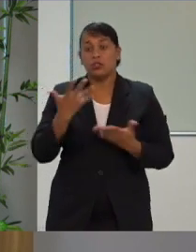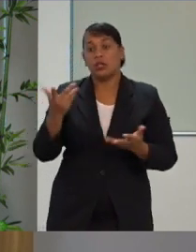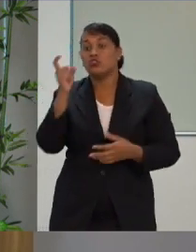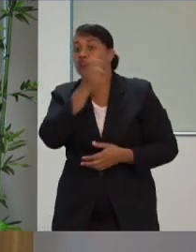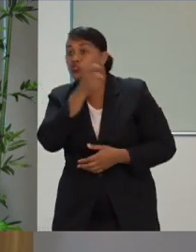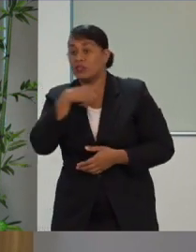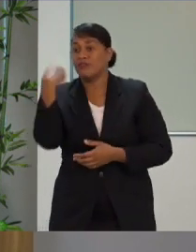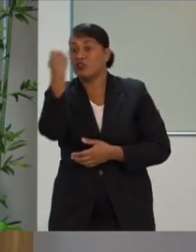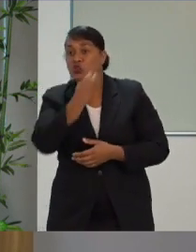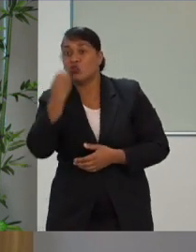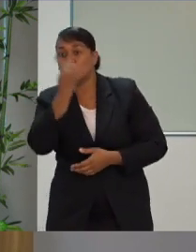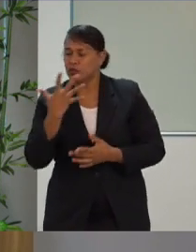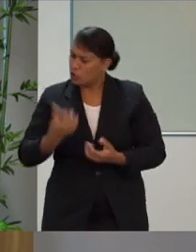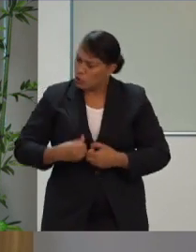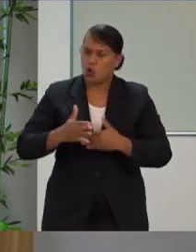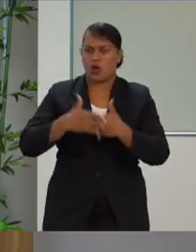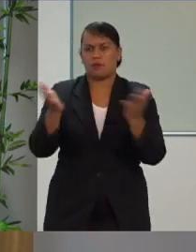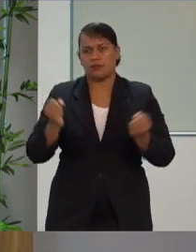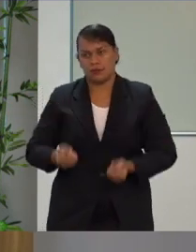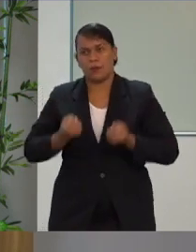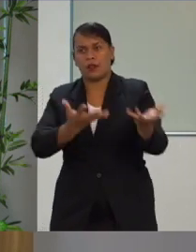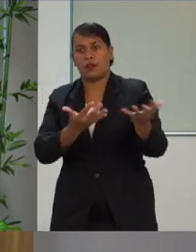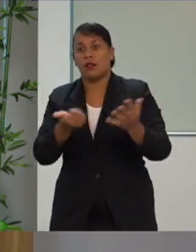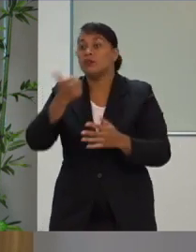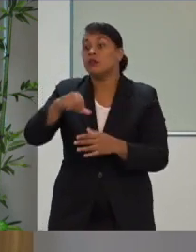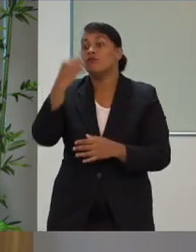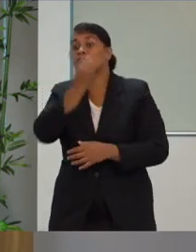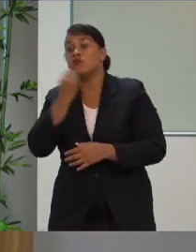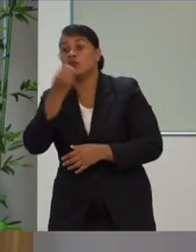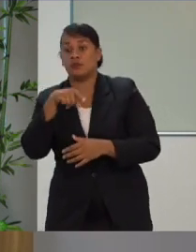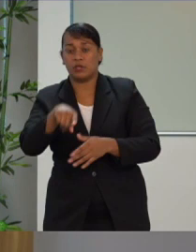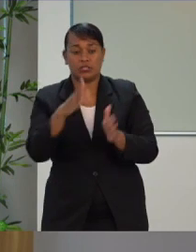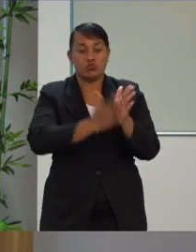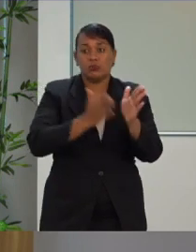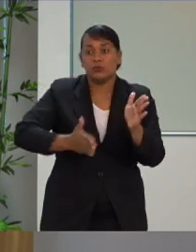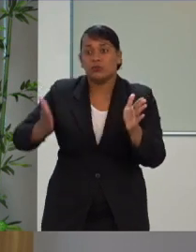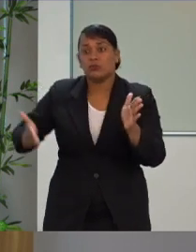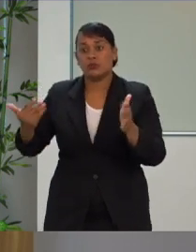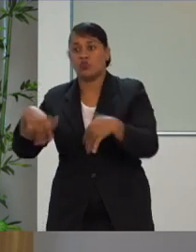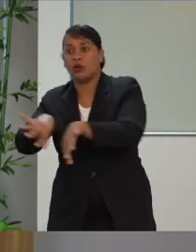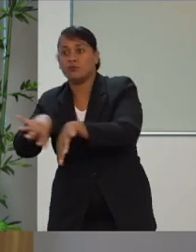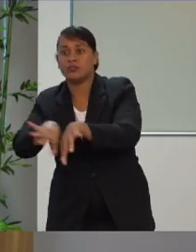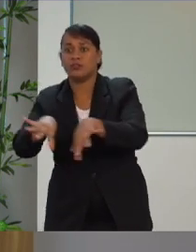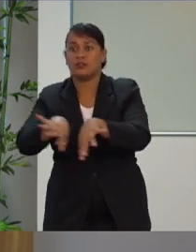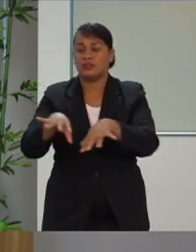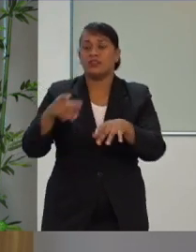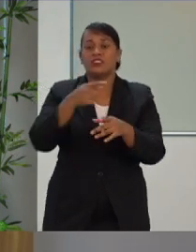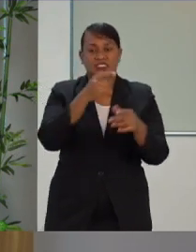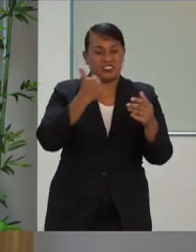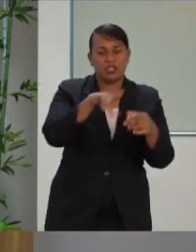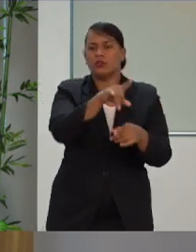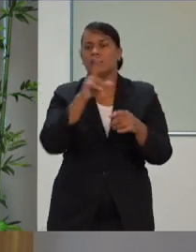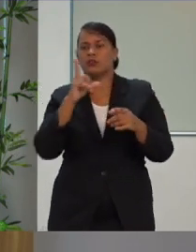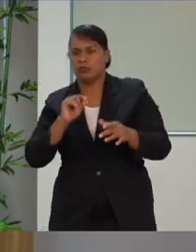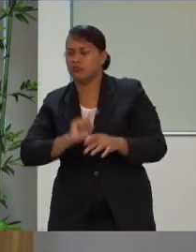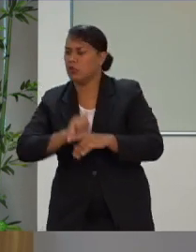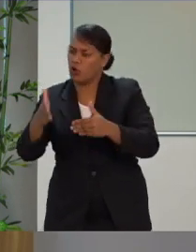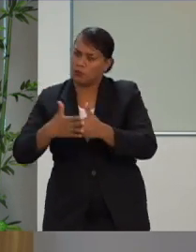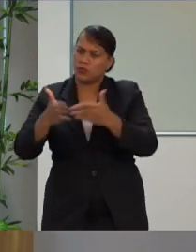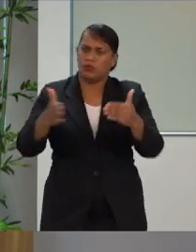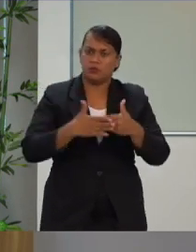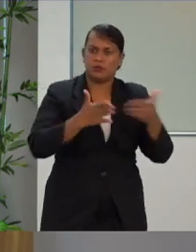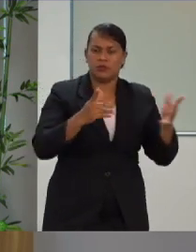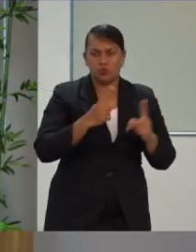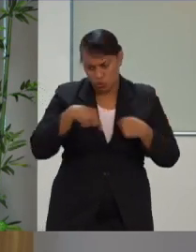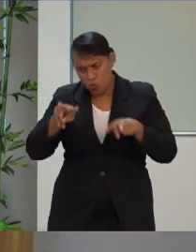and manufacturers, and of course food manufacturers and waste dumping have all been taken care of. In respect